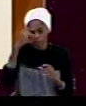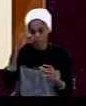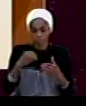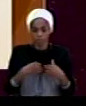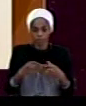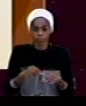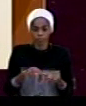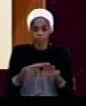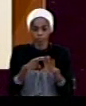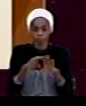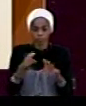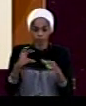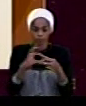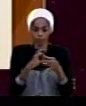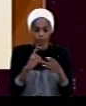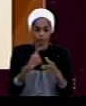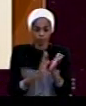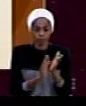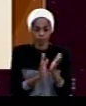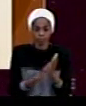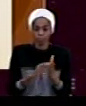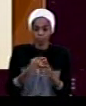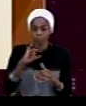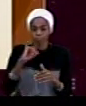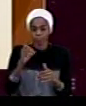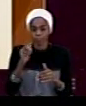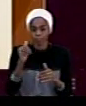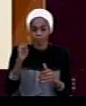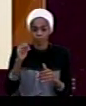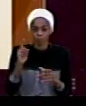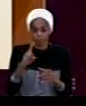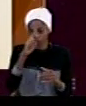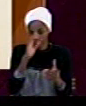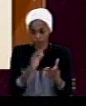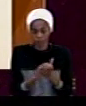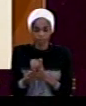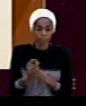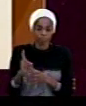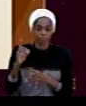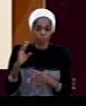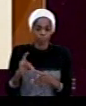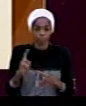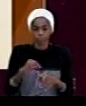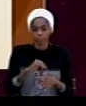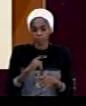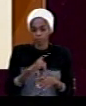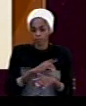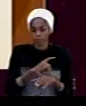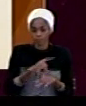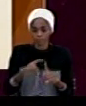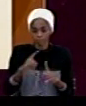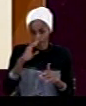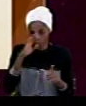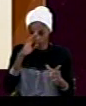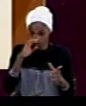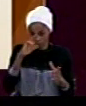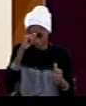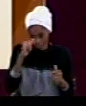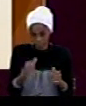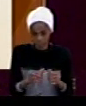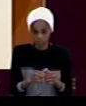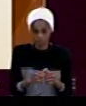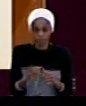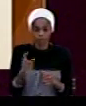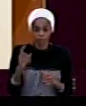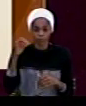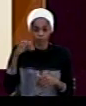for that, because that would take a miracle. But all thanks to God, I remember doing the Wonders of the Cross program. The GS, in one